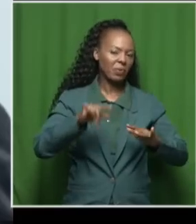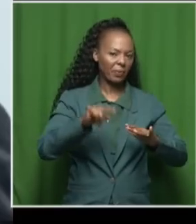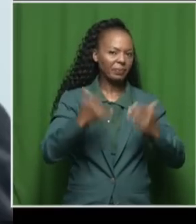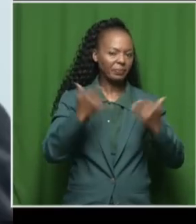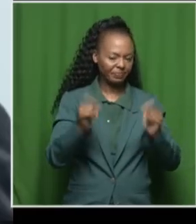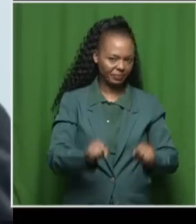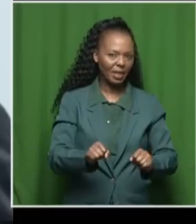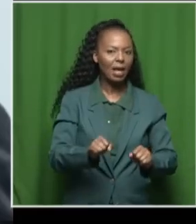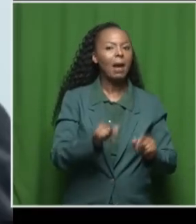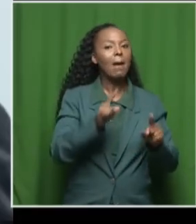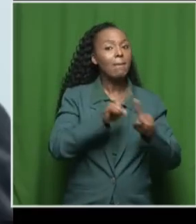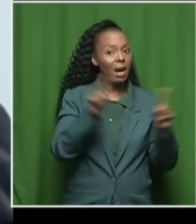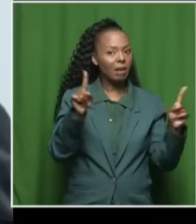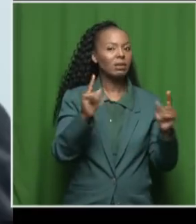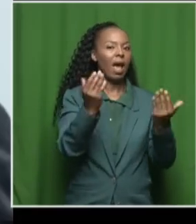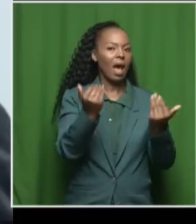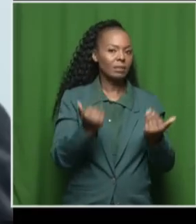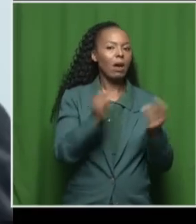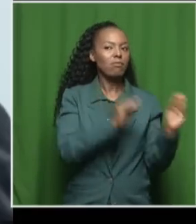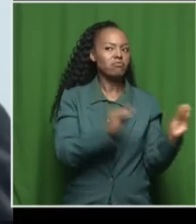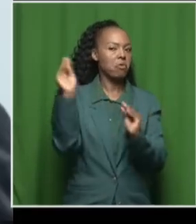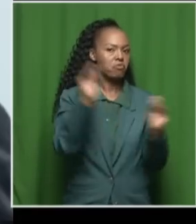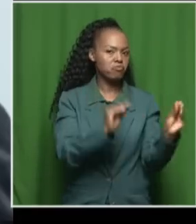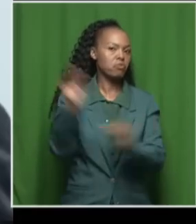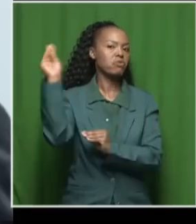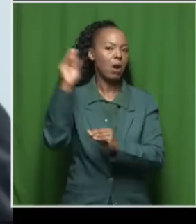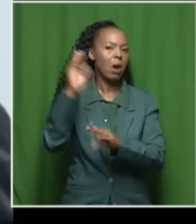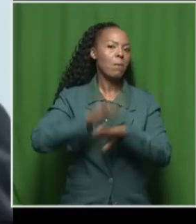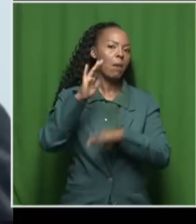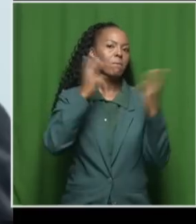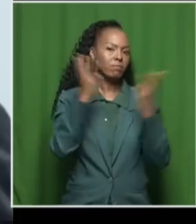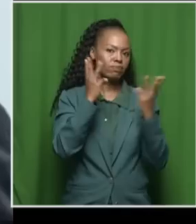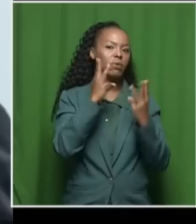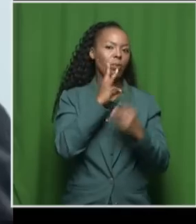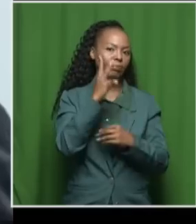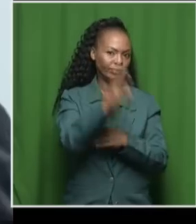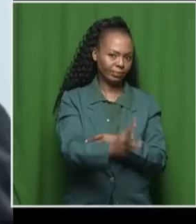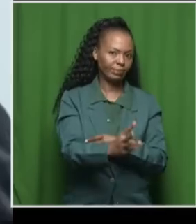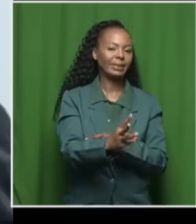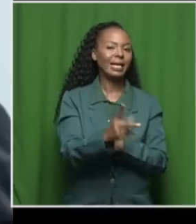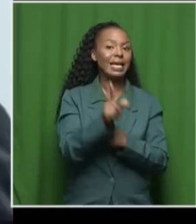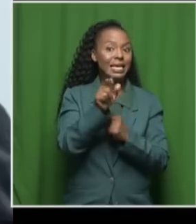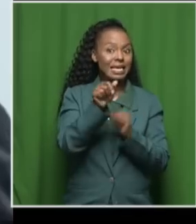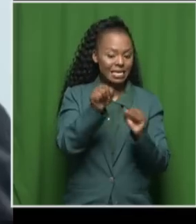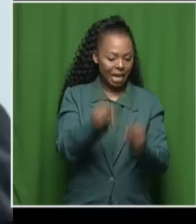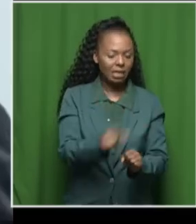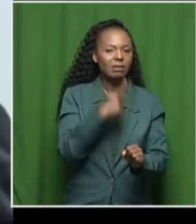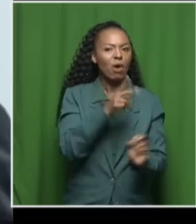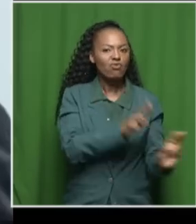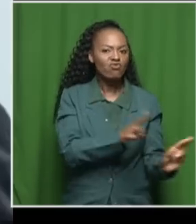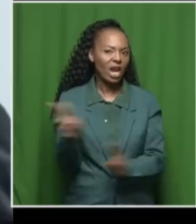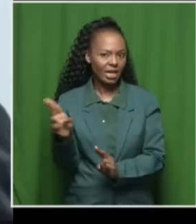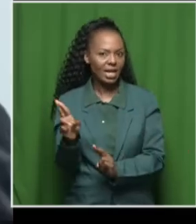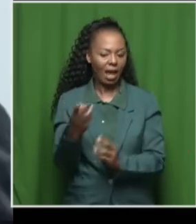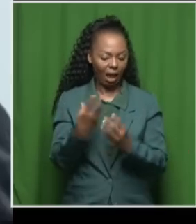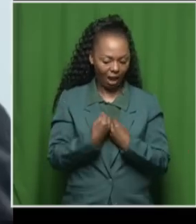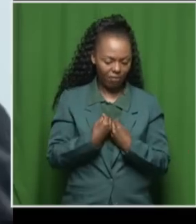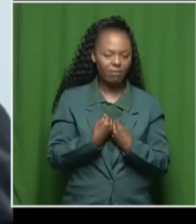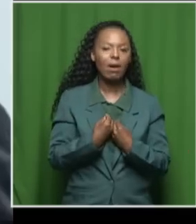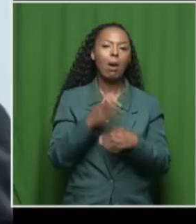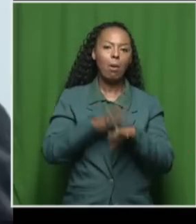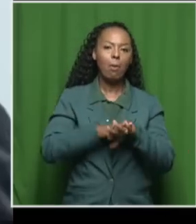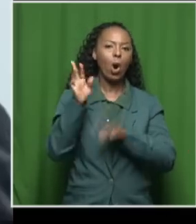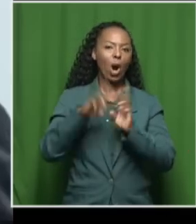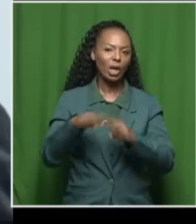I said, and since we said we were ready, but we just got some more